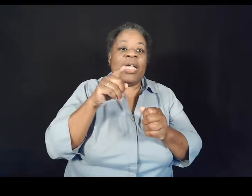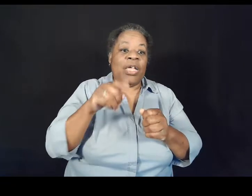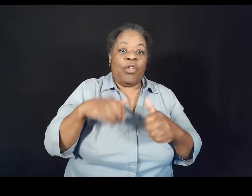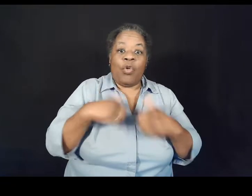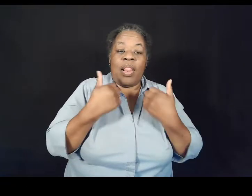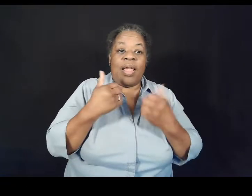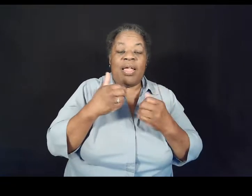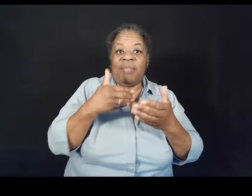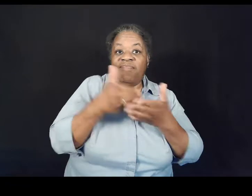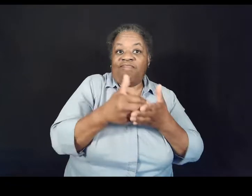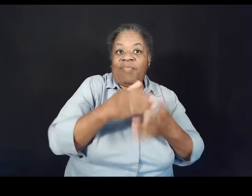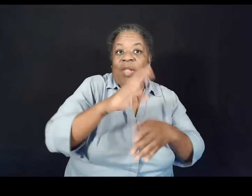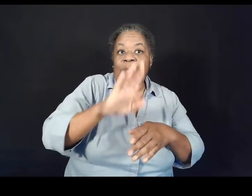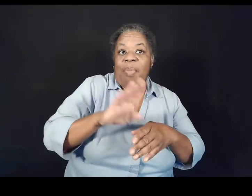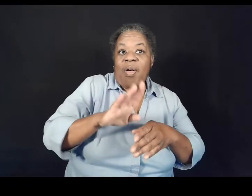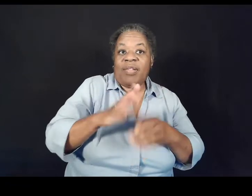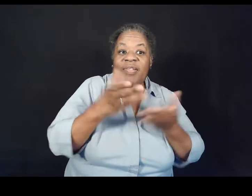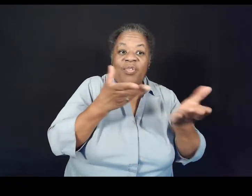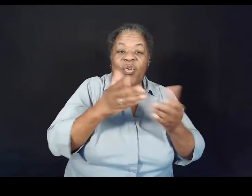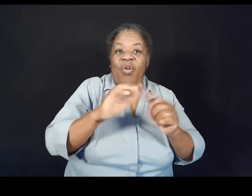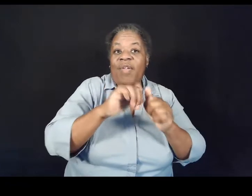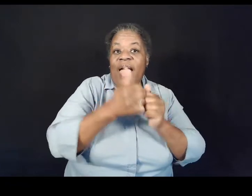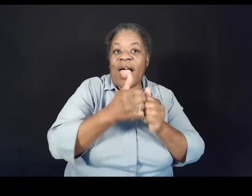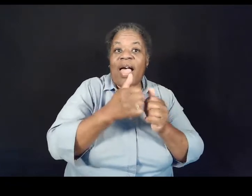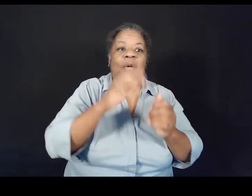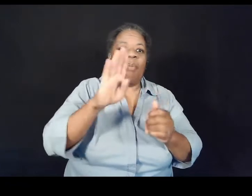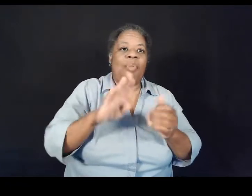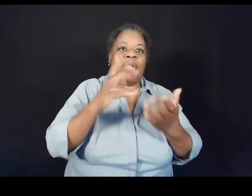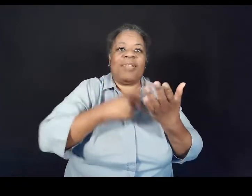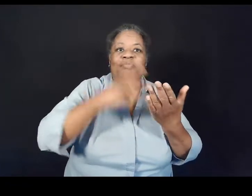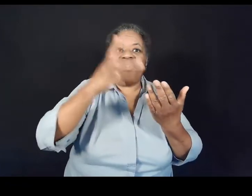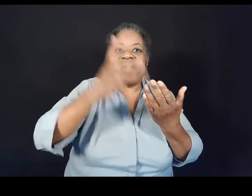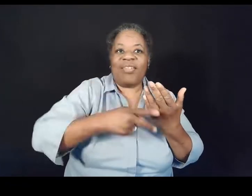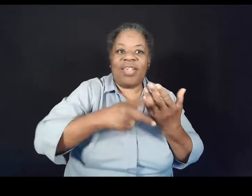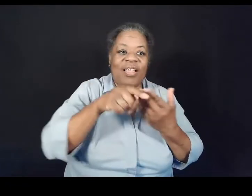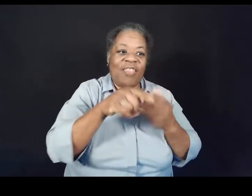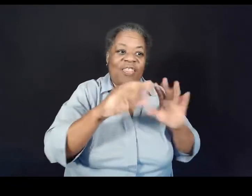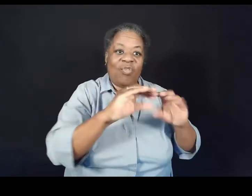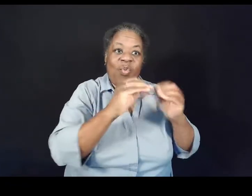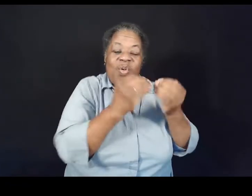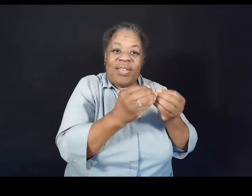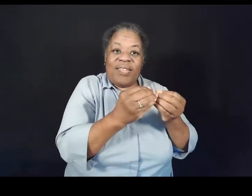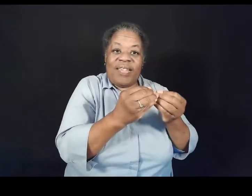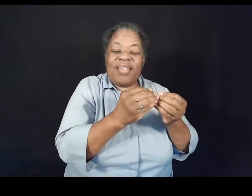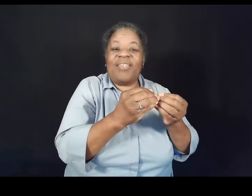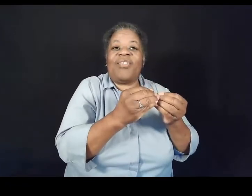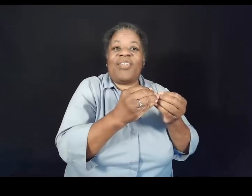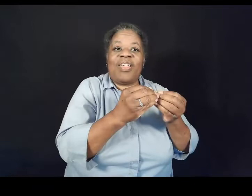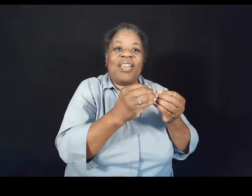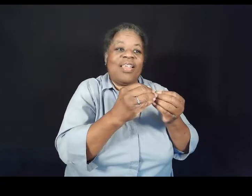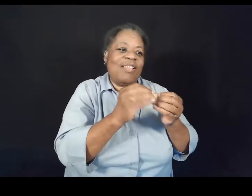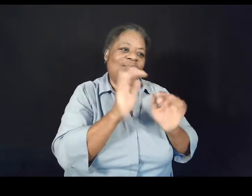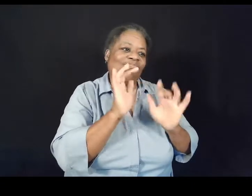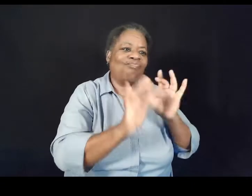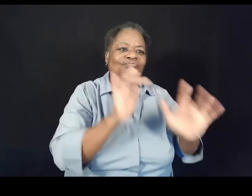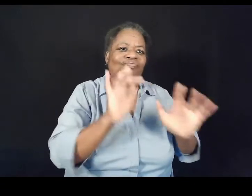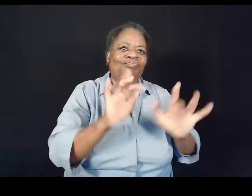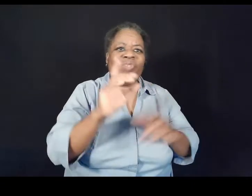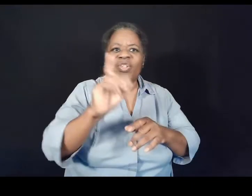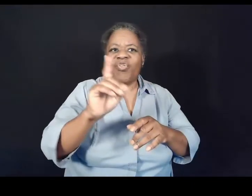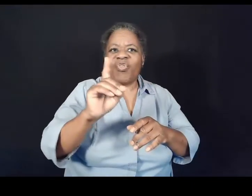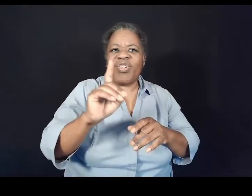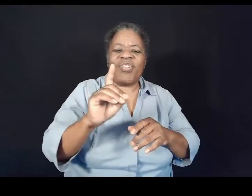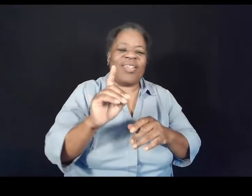way to serve is through one of our mission partners, the Boston Project. This grassroots organization is revitalizing a community in the Dorchester